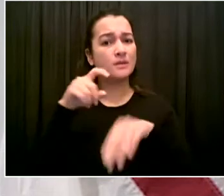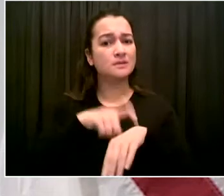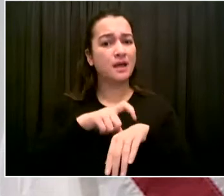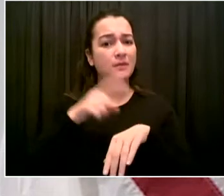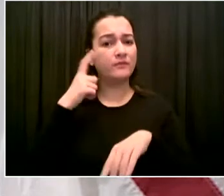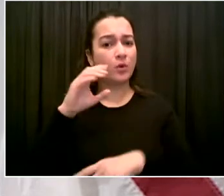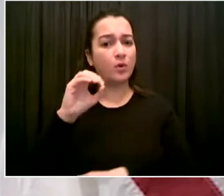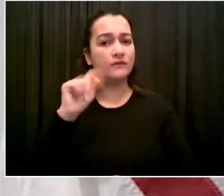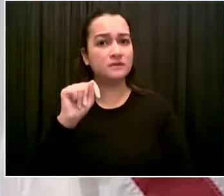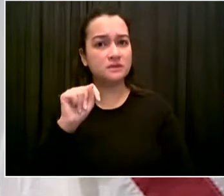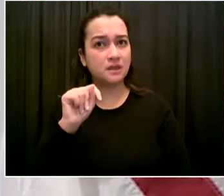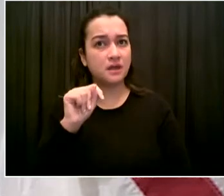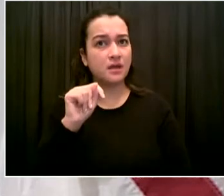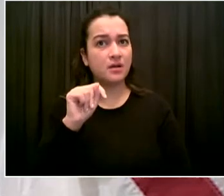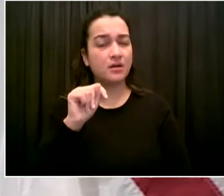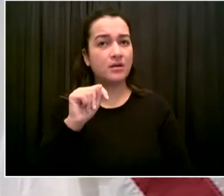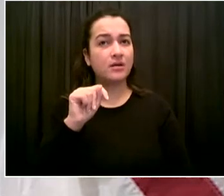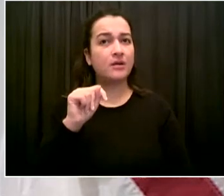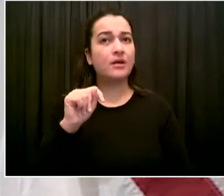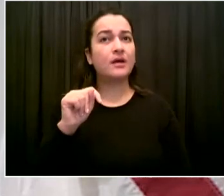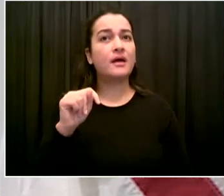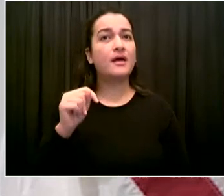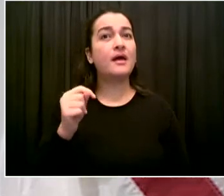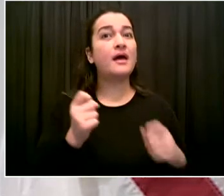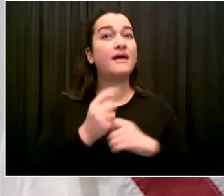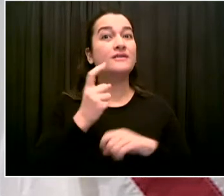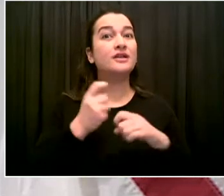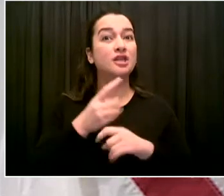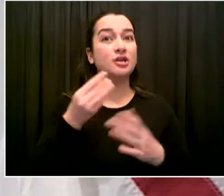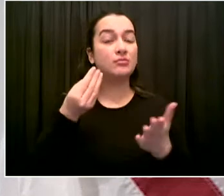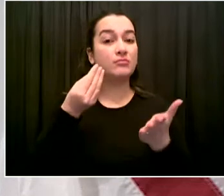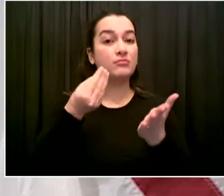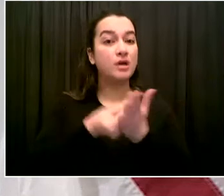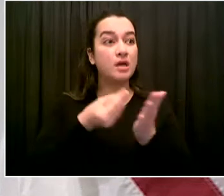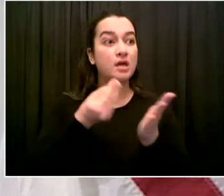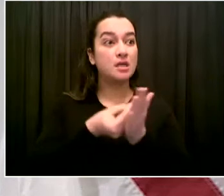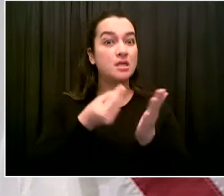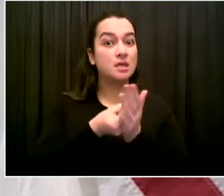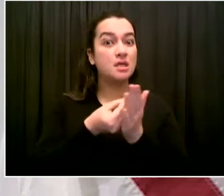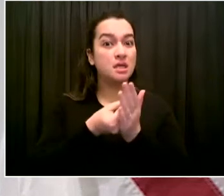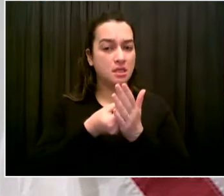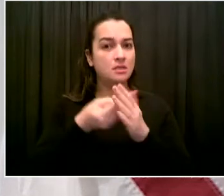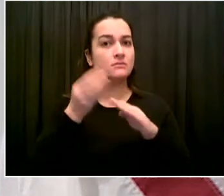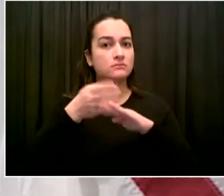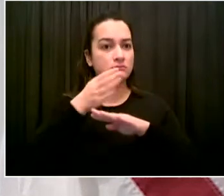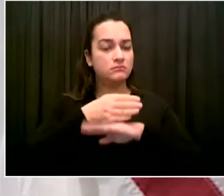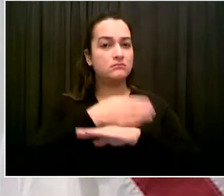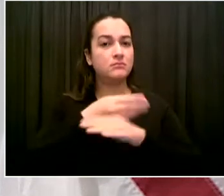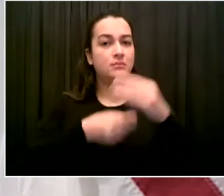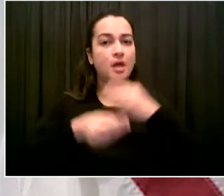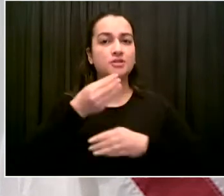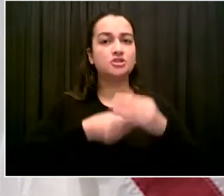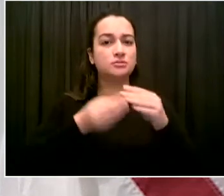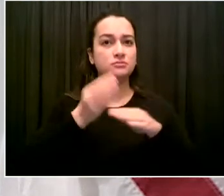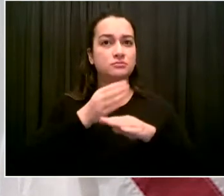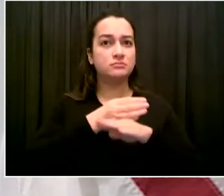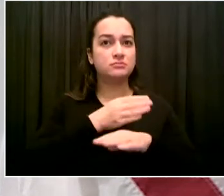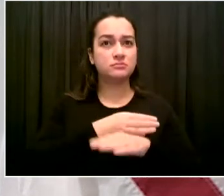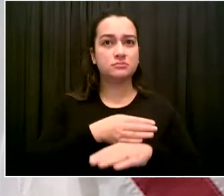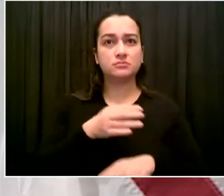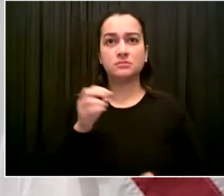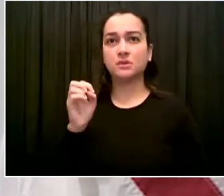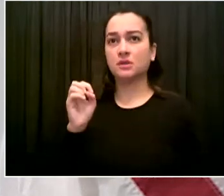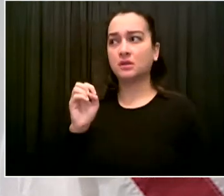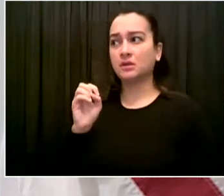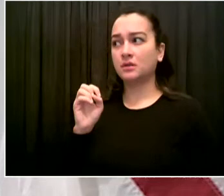Chris, are you there? Chris, did we lose you? Chris, can you hear me? All right, let's get Chris back and go on to the next